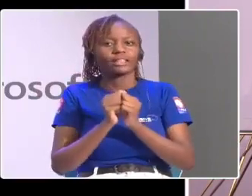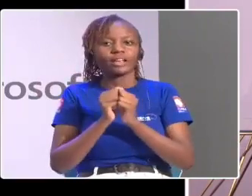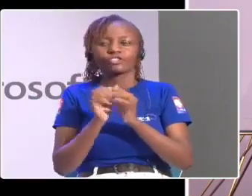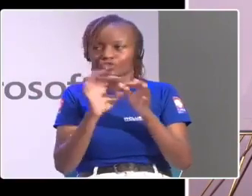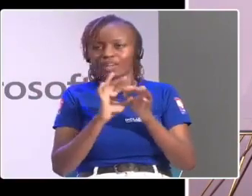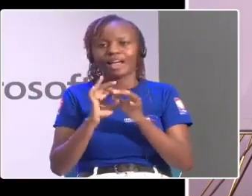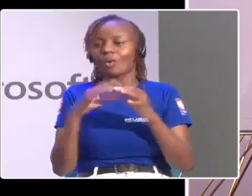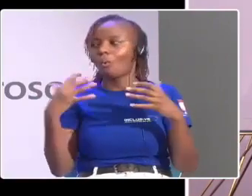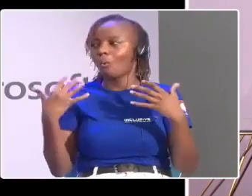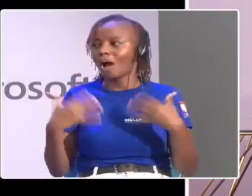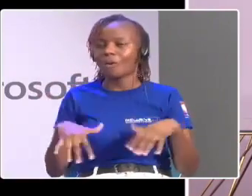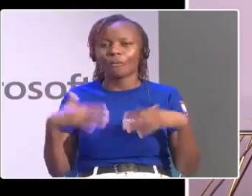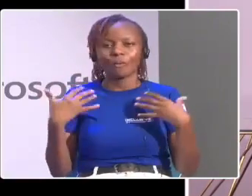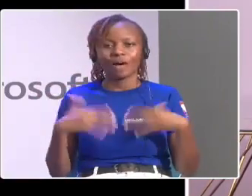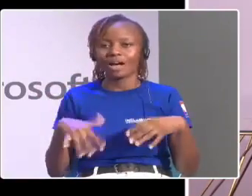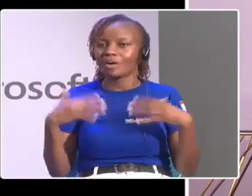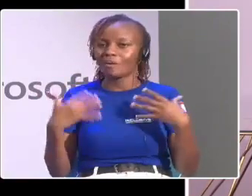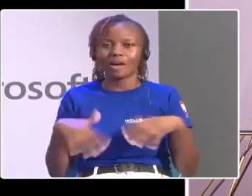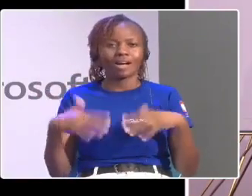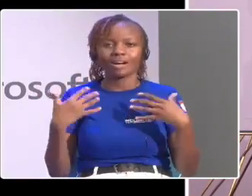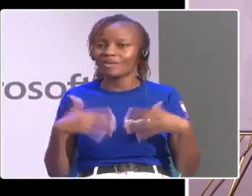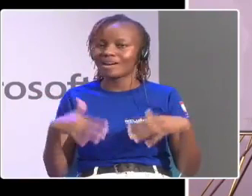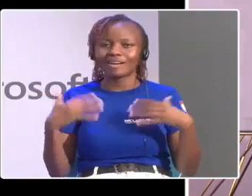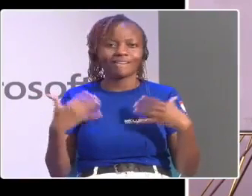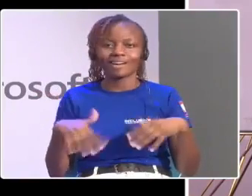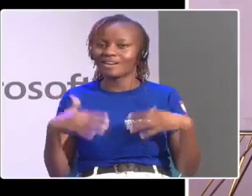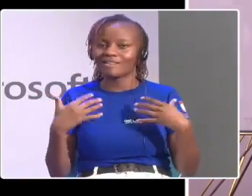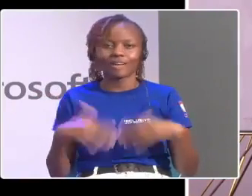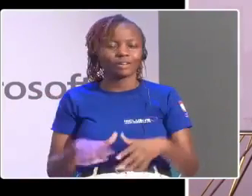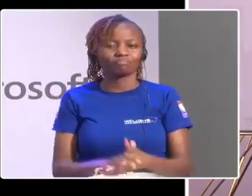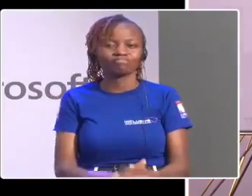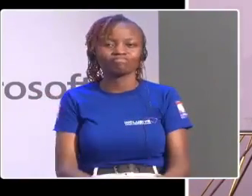Wow, wow, wow, wow, wow.